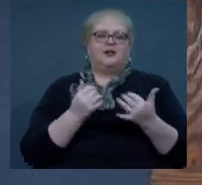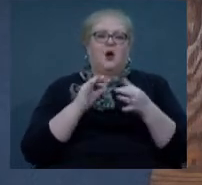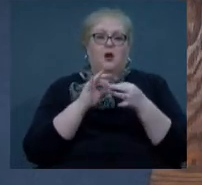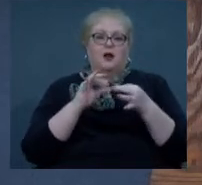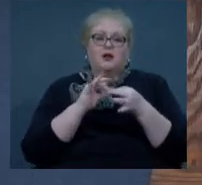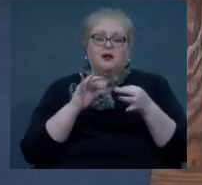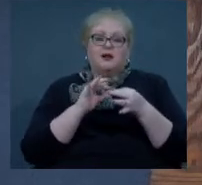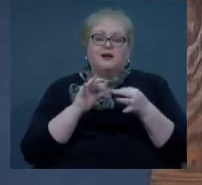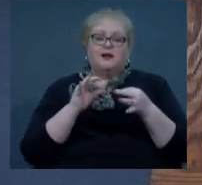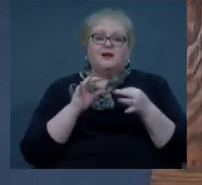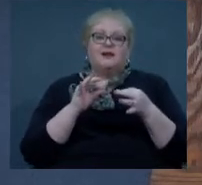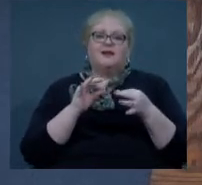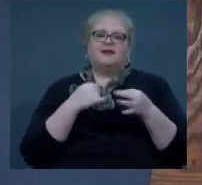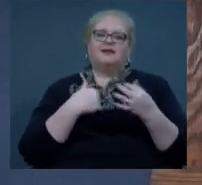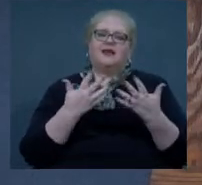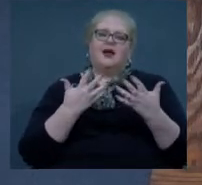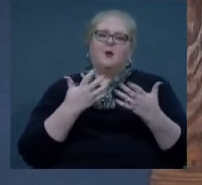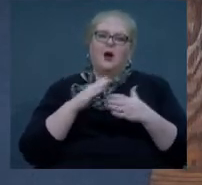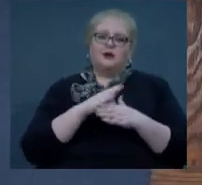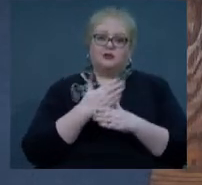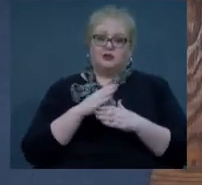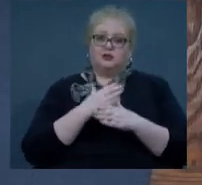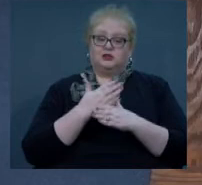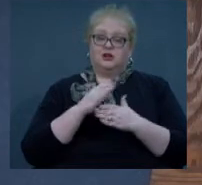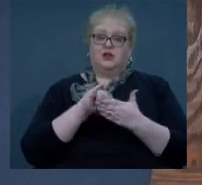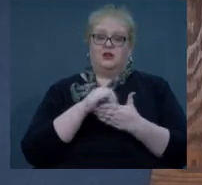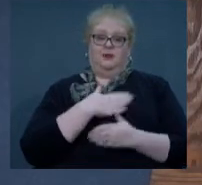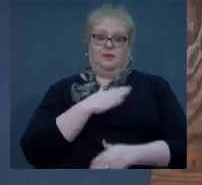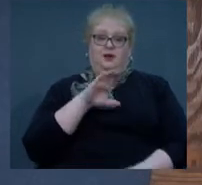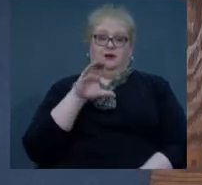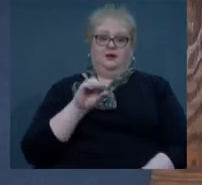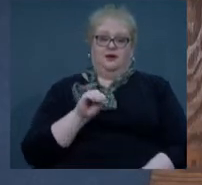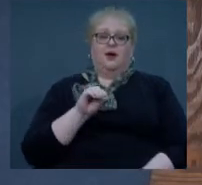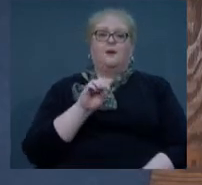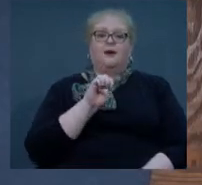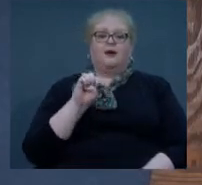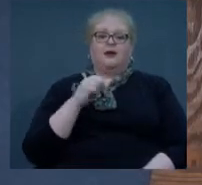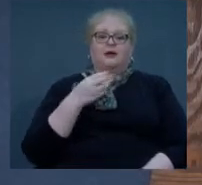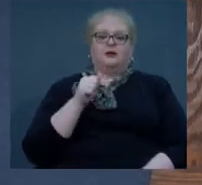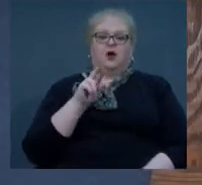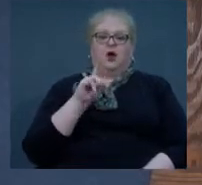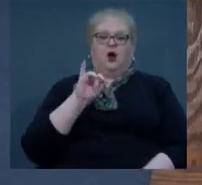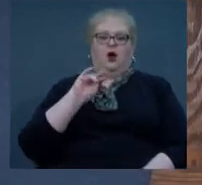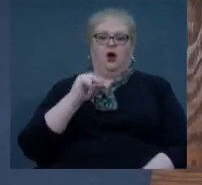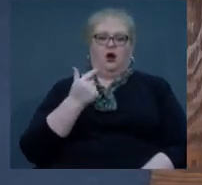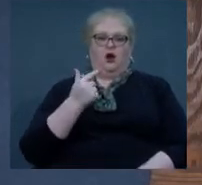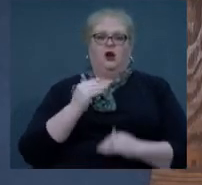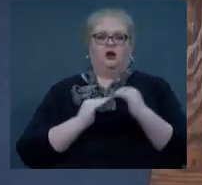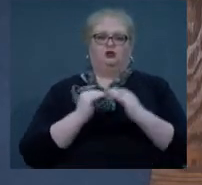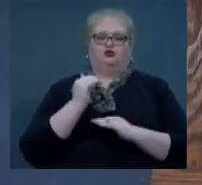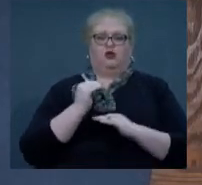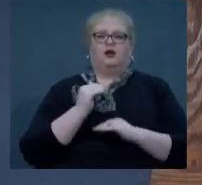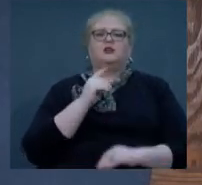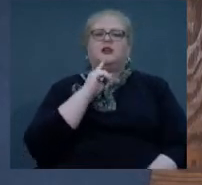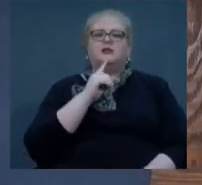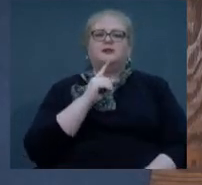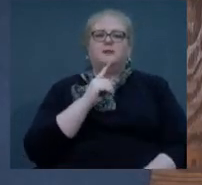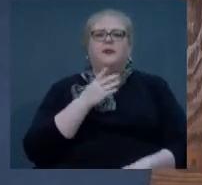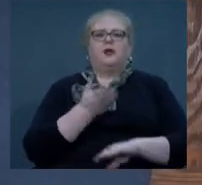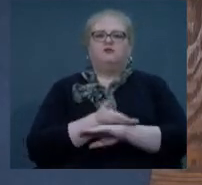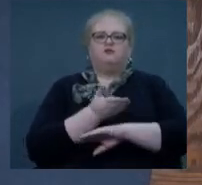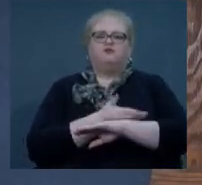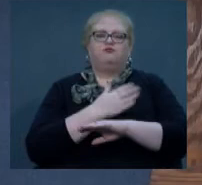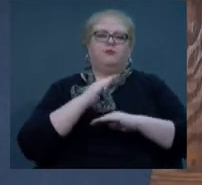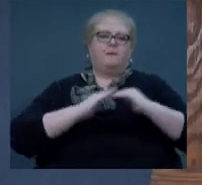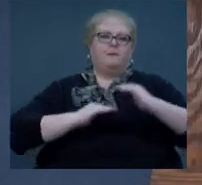comments, I'd like to share briefly that my company, East Harding Construction, has been renovating buildings